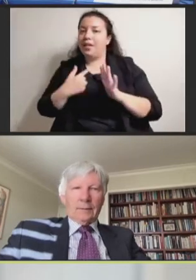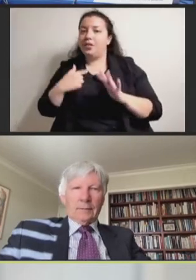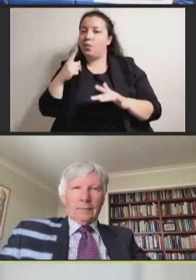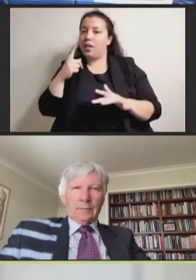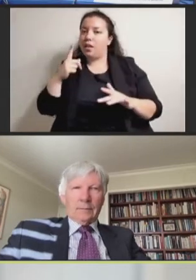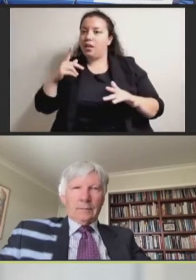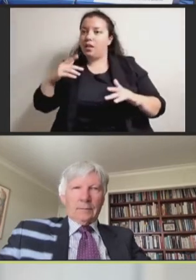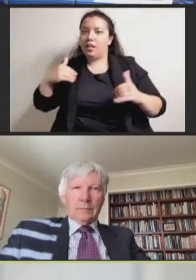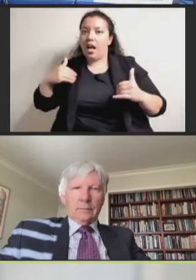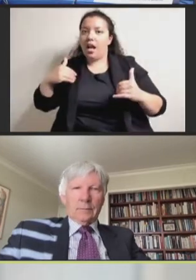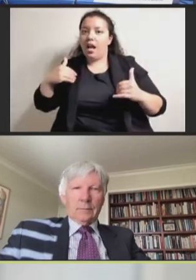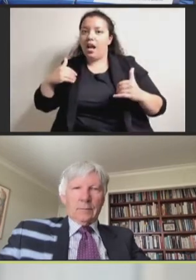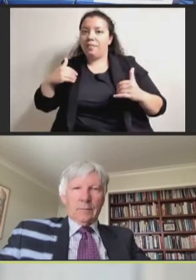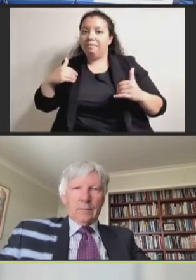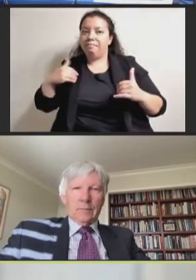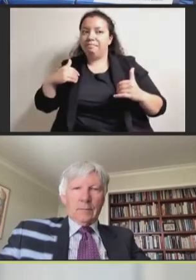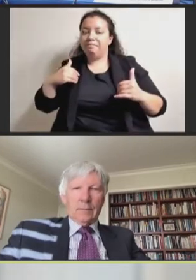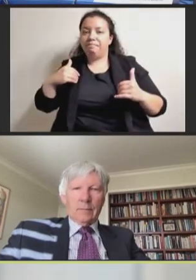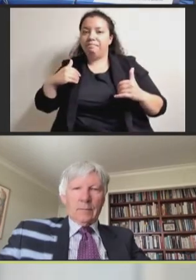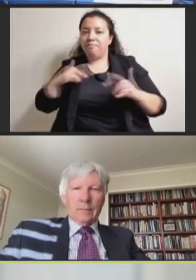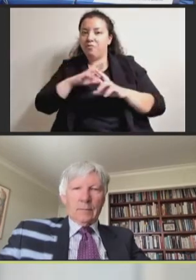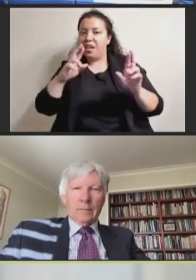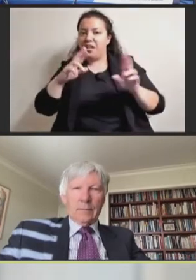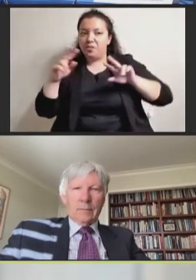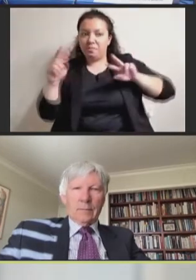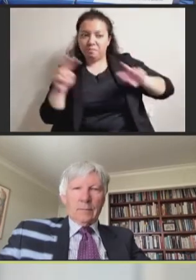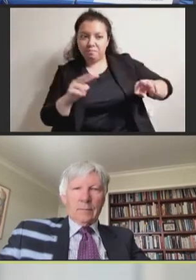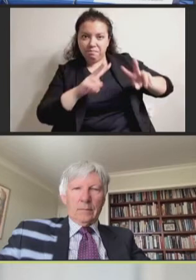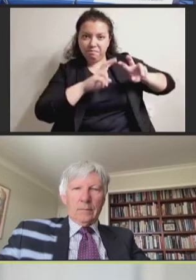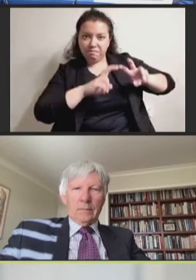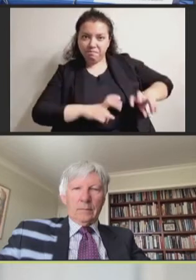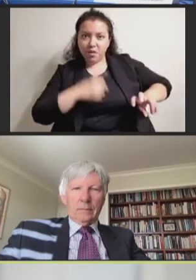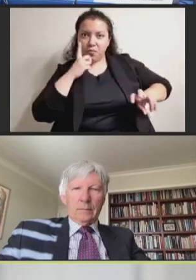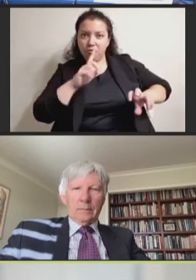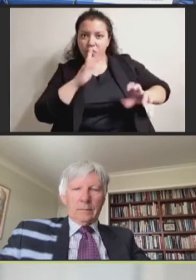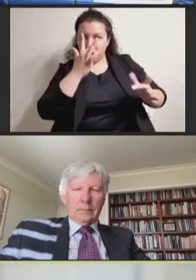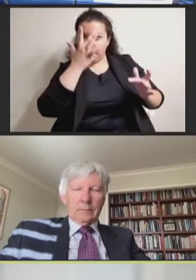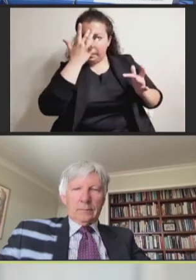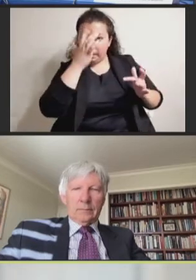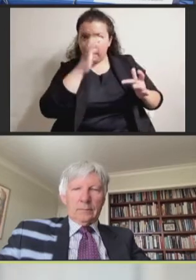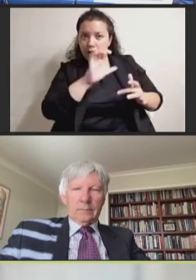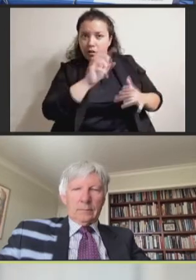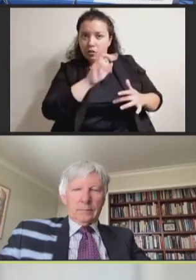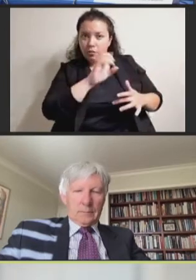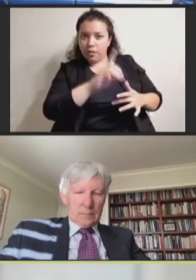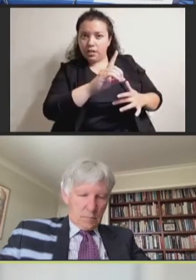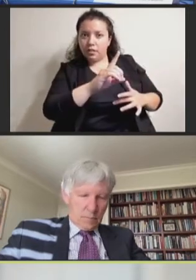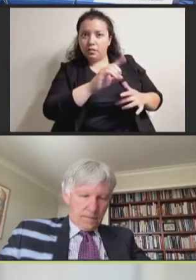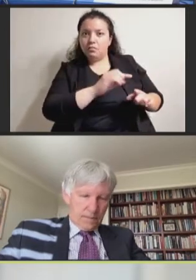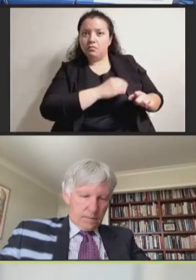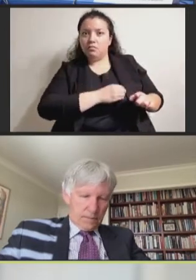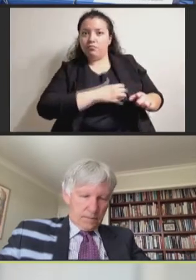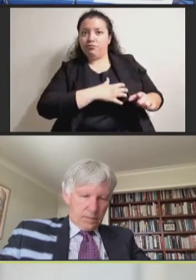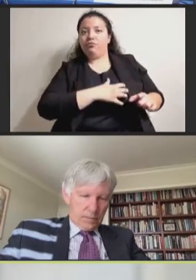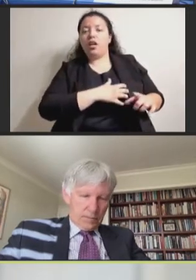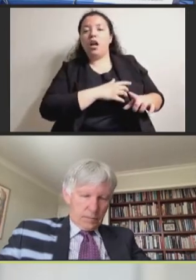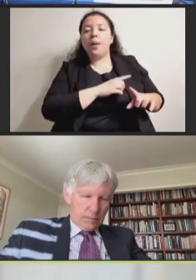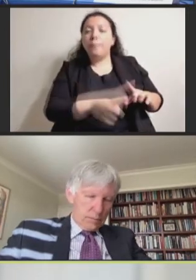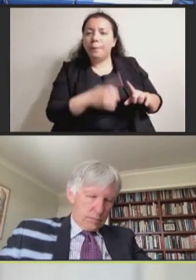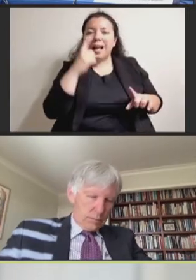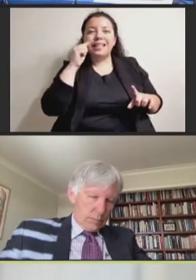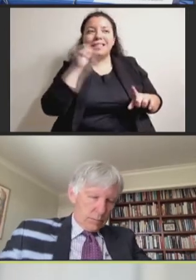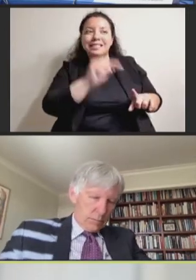monitor after disease for myocarditis. So, although I think that's a topic area for